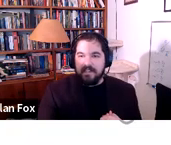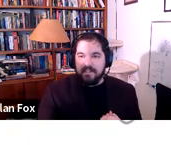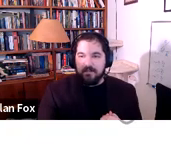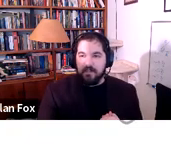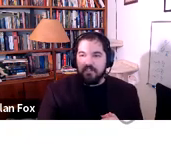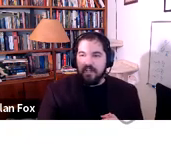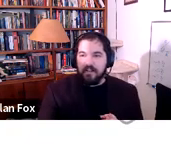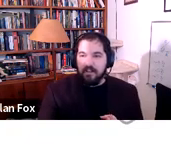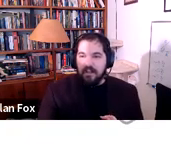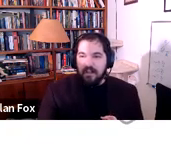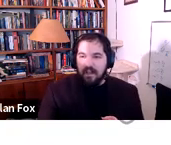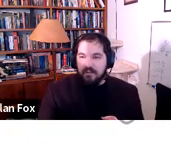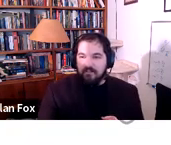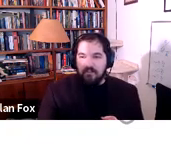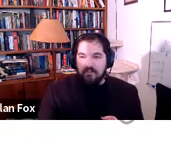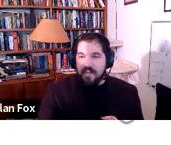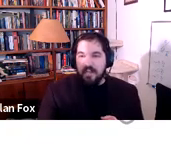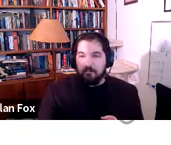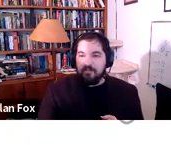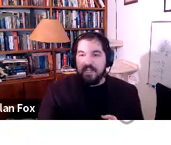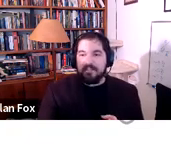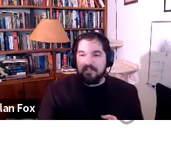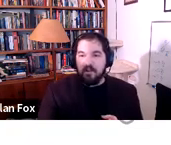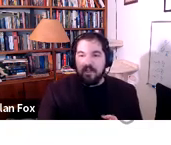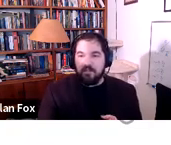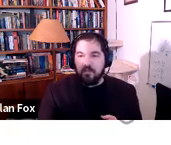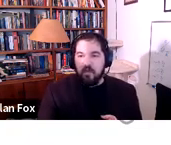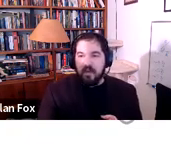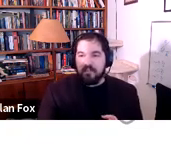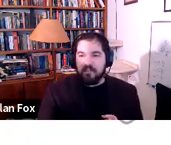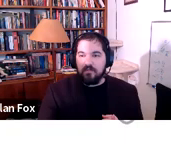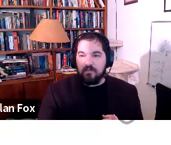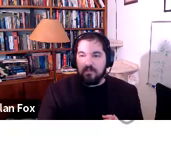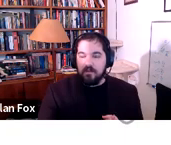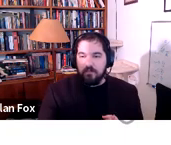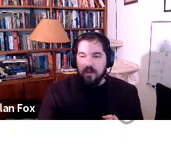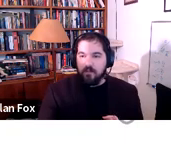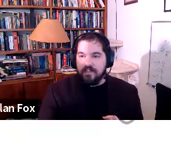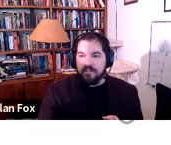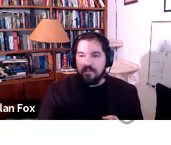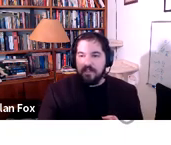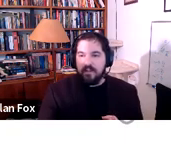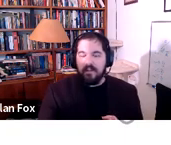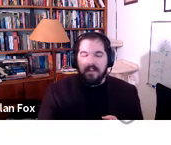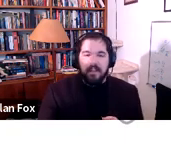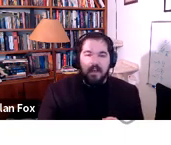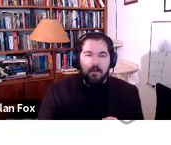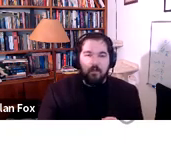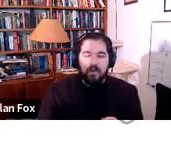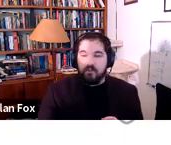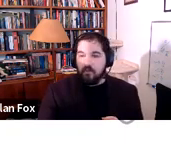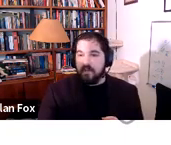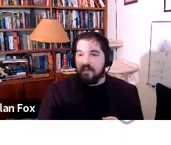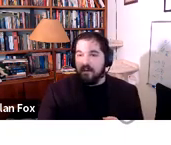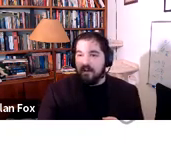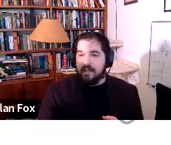in the accessibility channel for the next couple of days. So if you want to, you know, pick our brains on something,